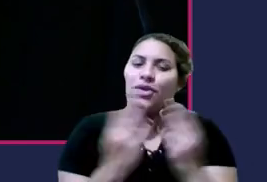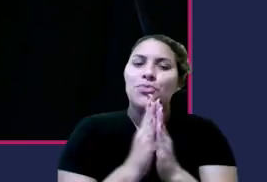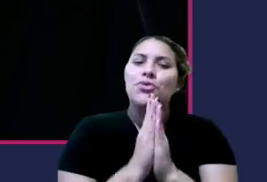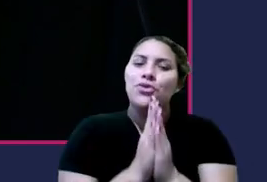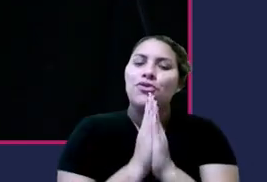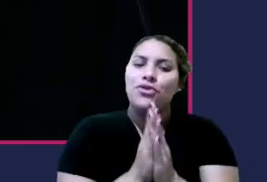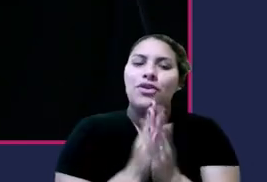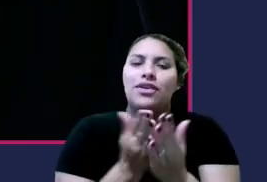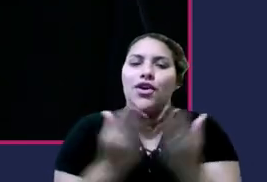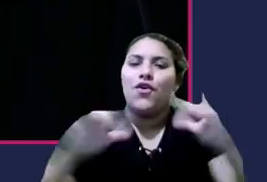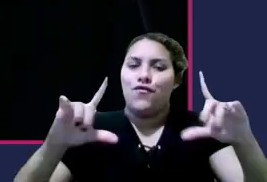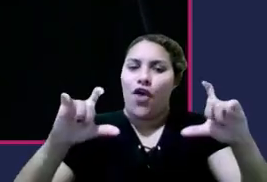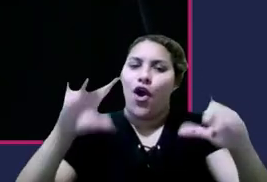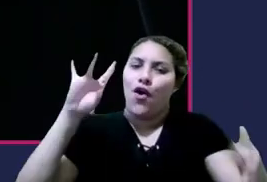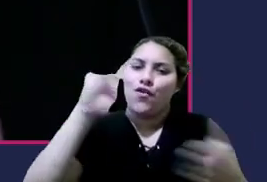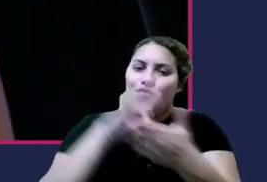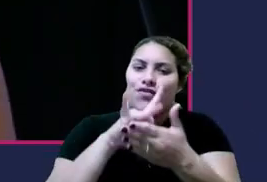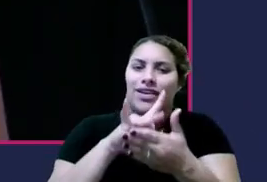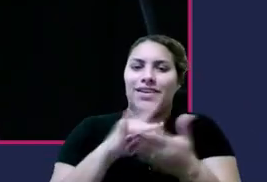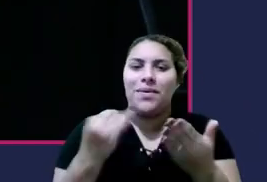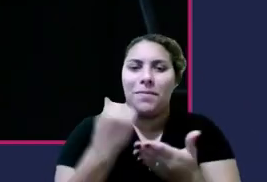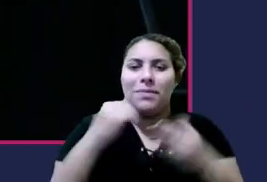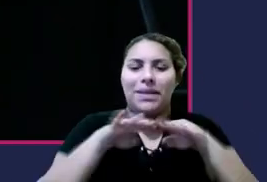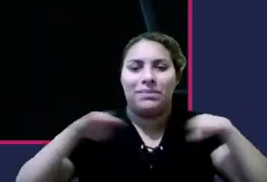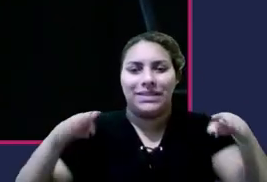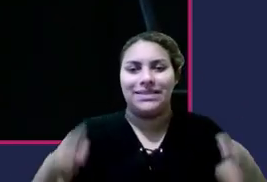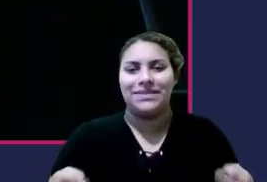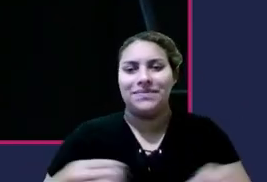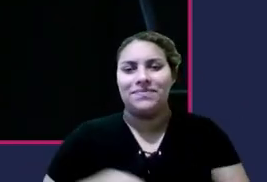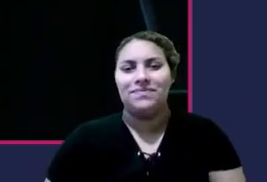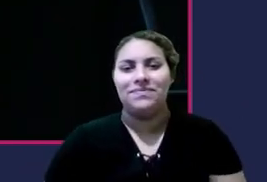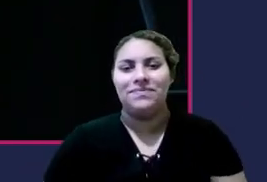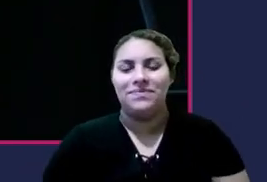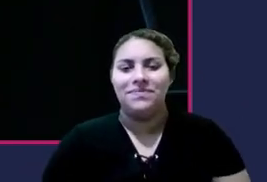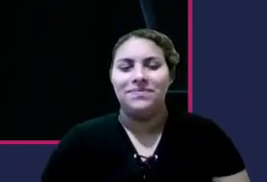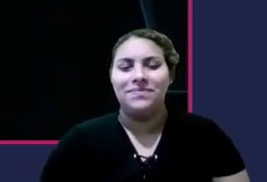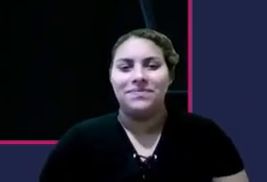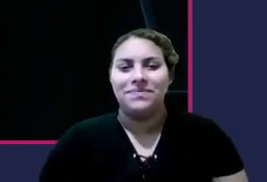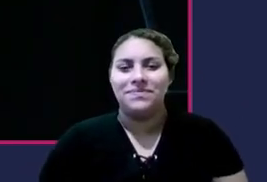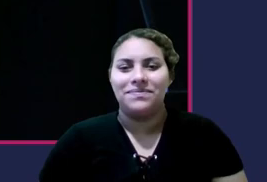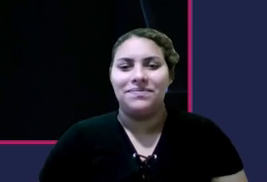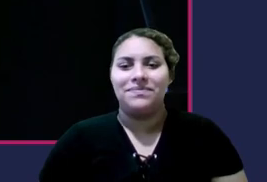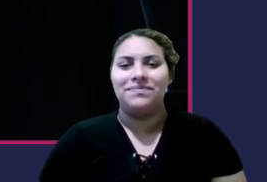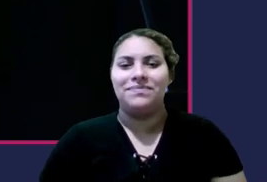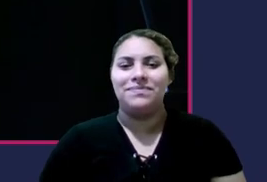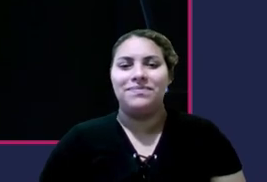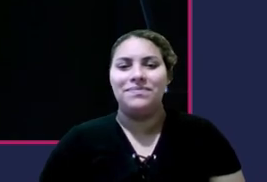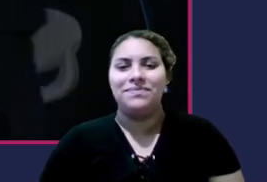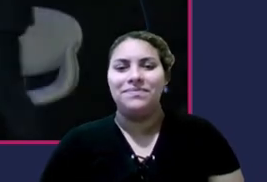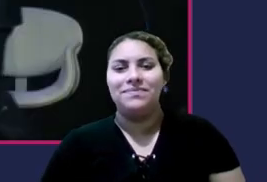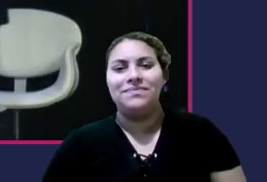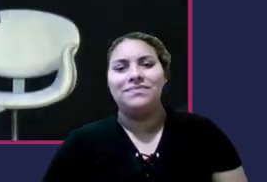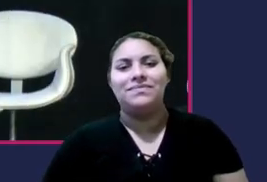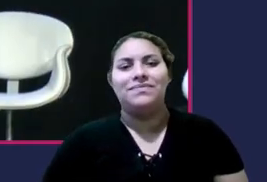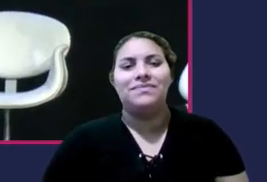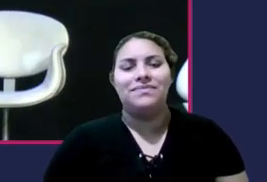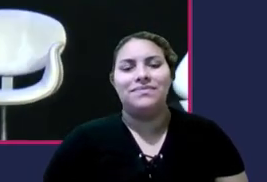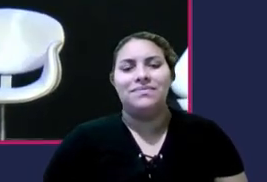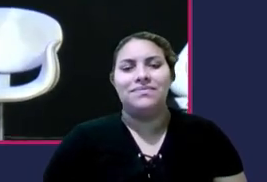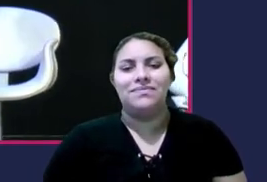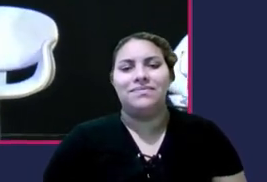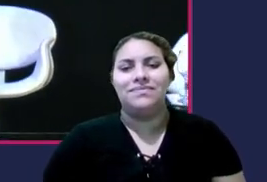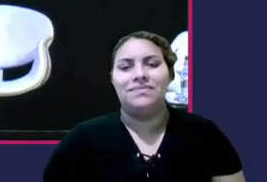I'm going to ask you all to be here, get close to me, so we can take the official picture of our first round